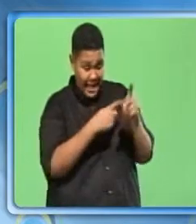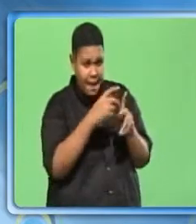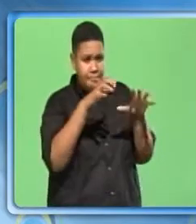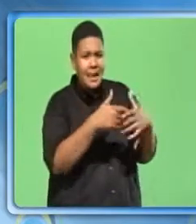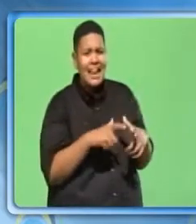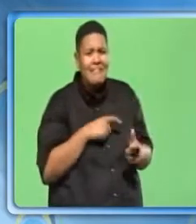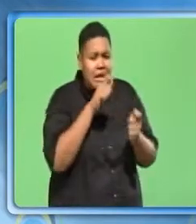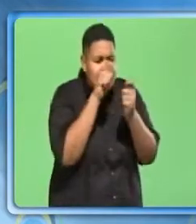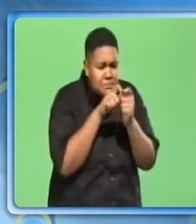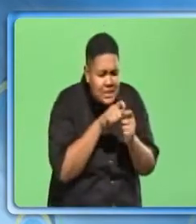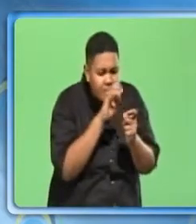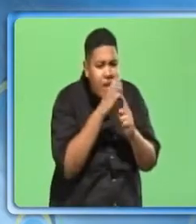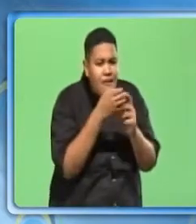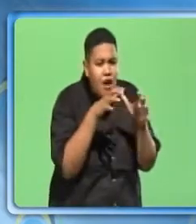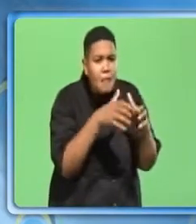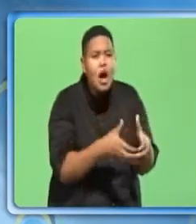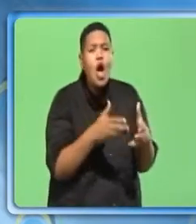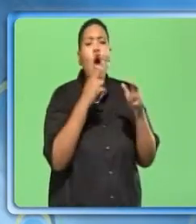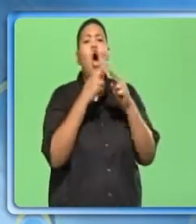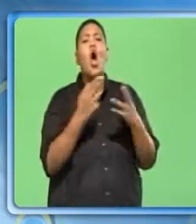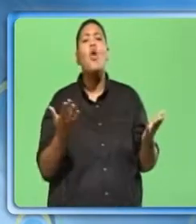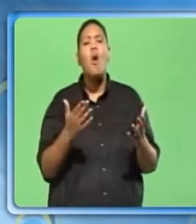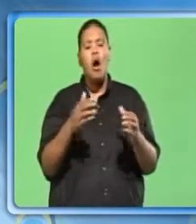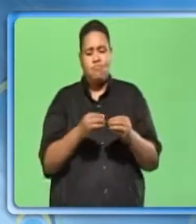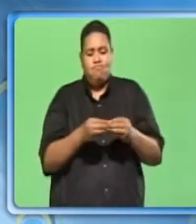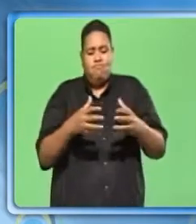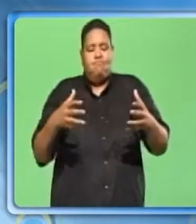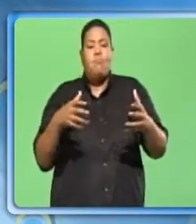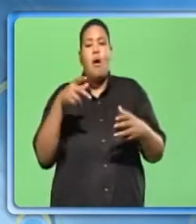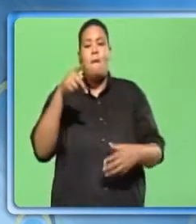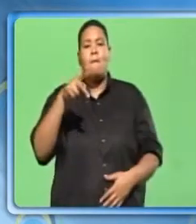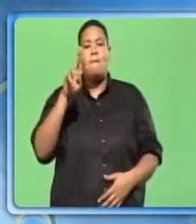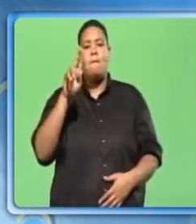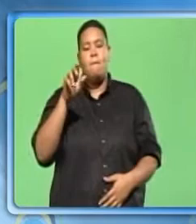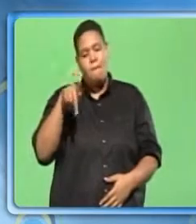in a particular environment is called a population.